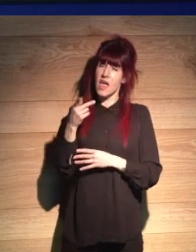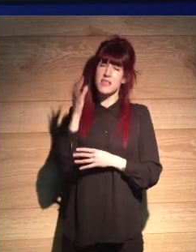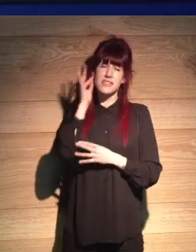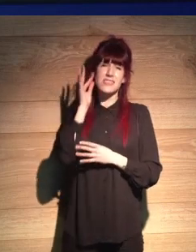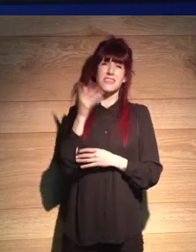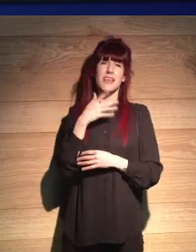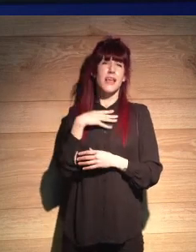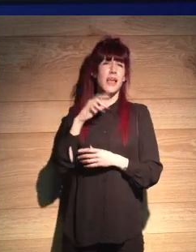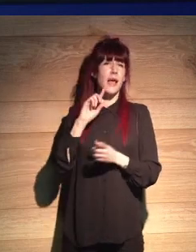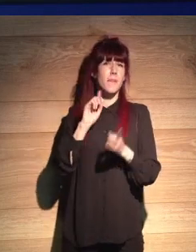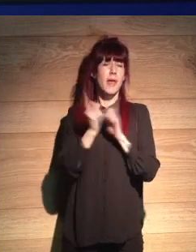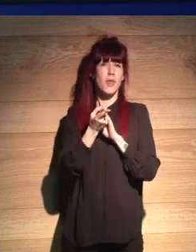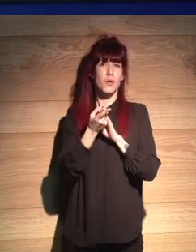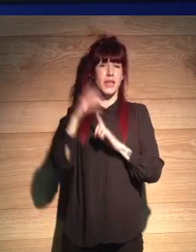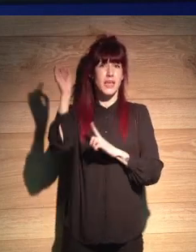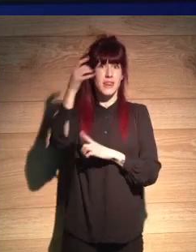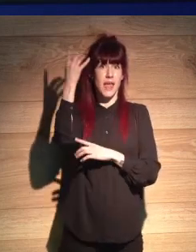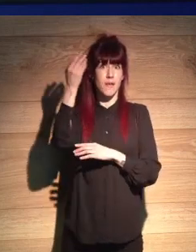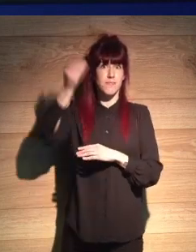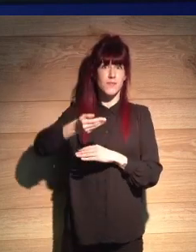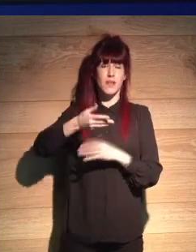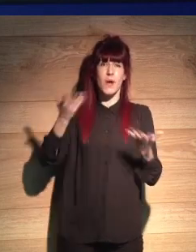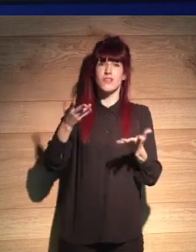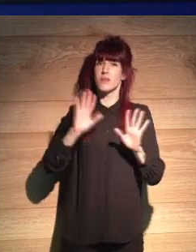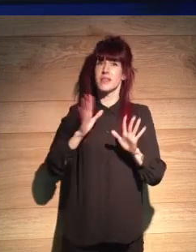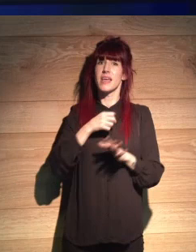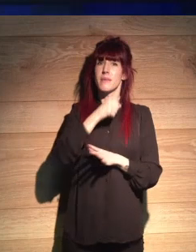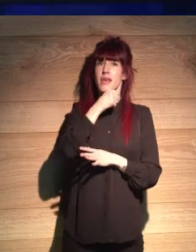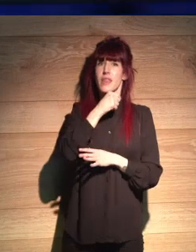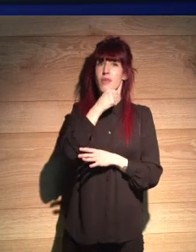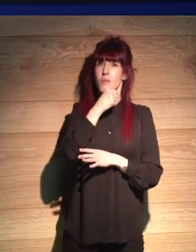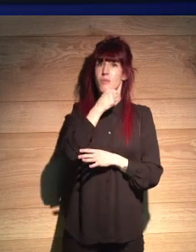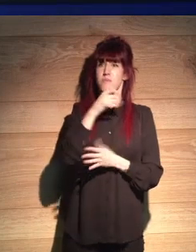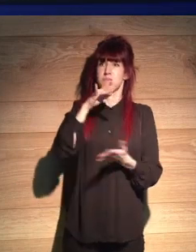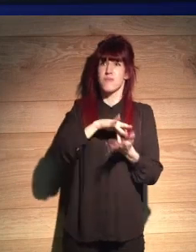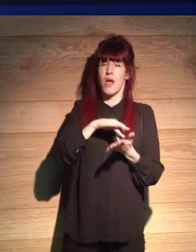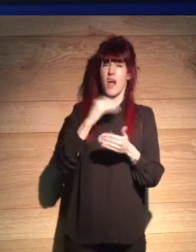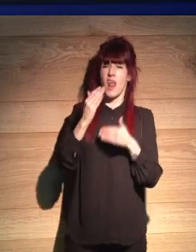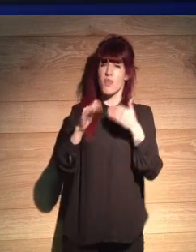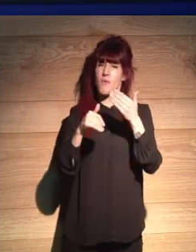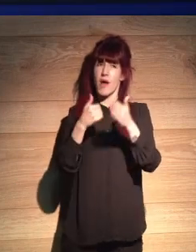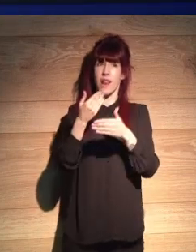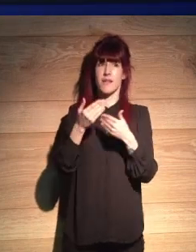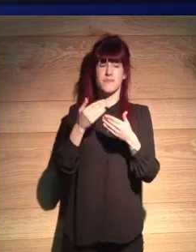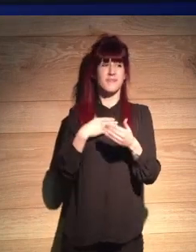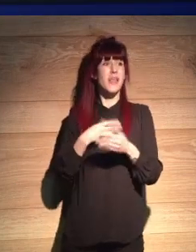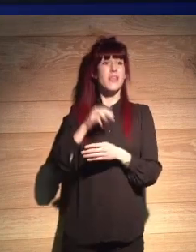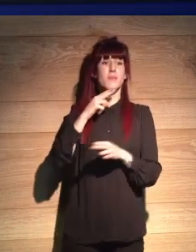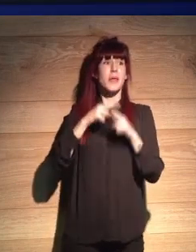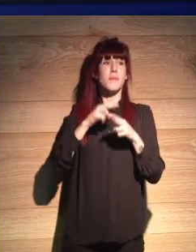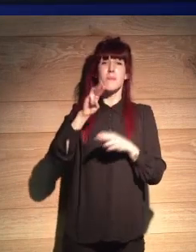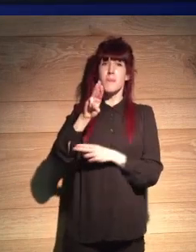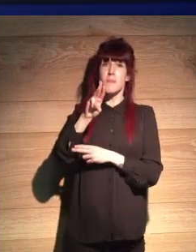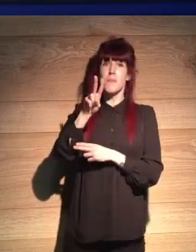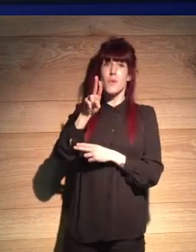in research. She changed the idea, prevalent idea that aging only happens gradually.